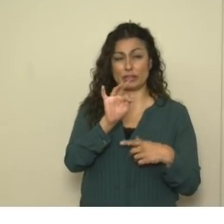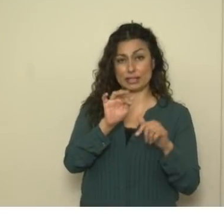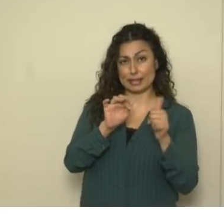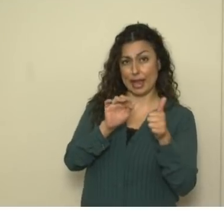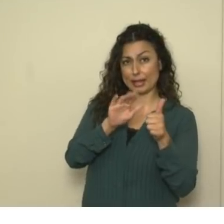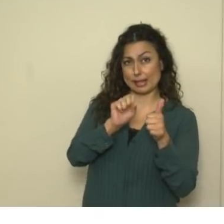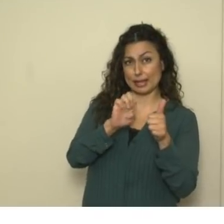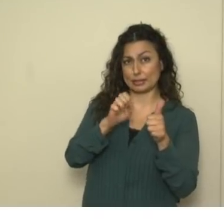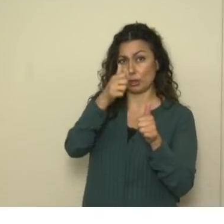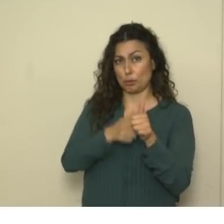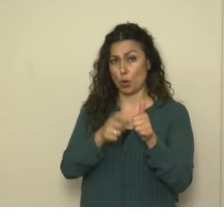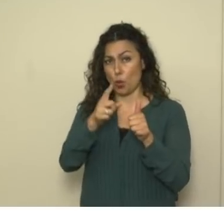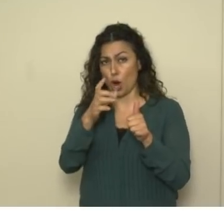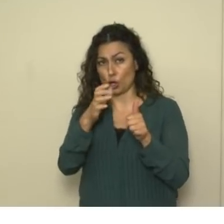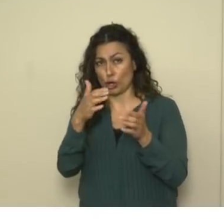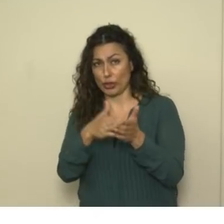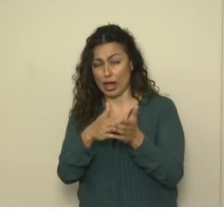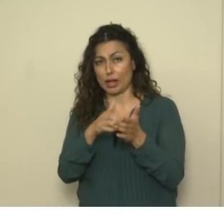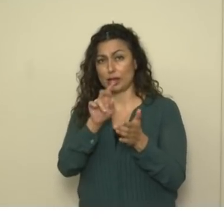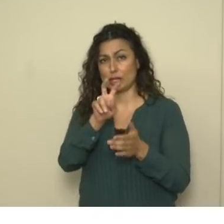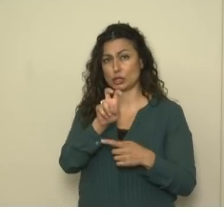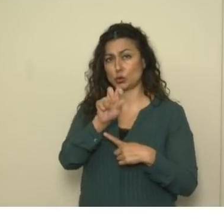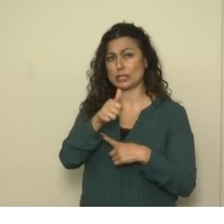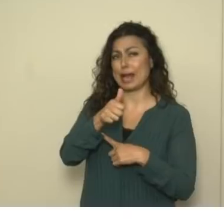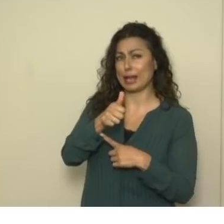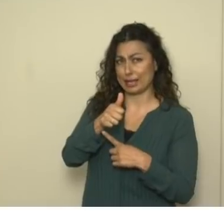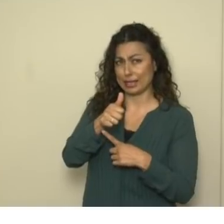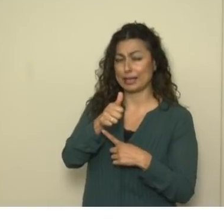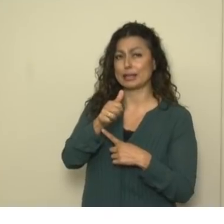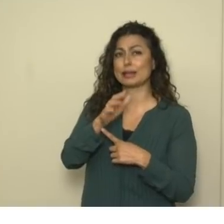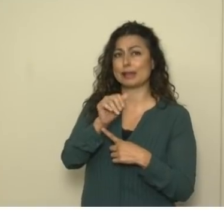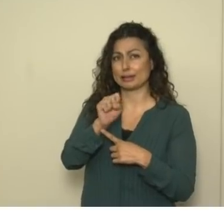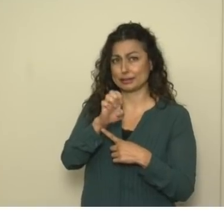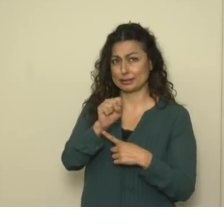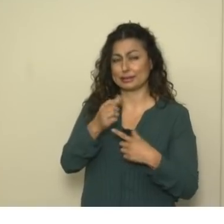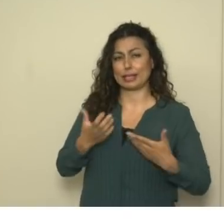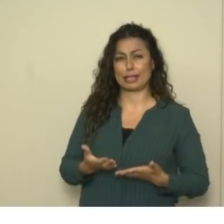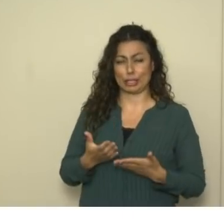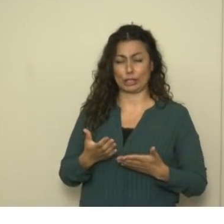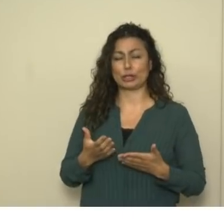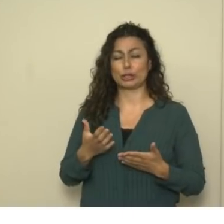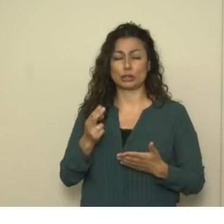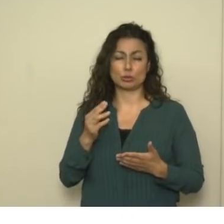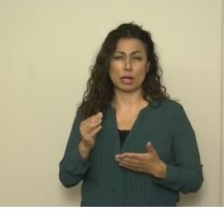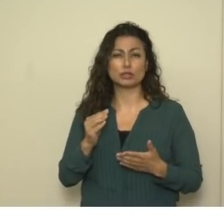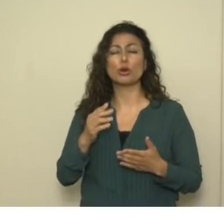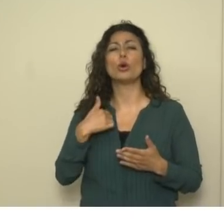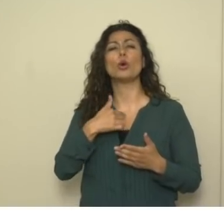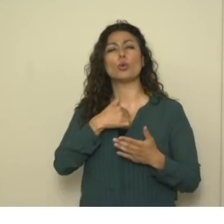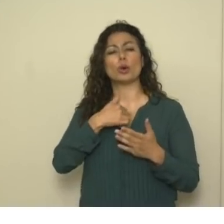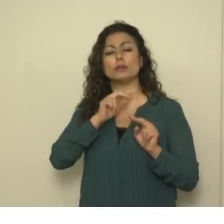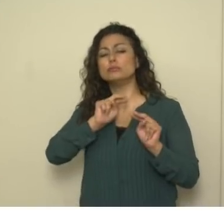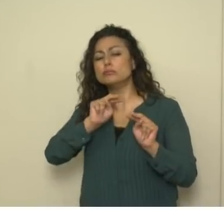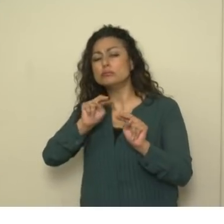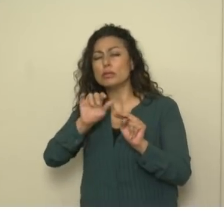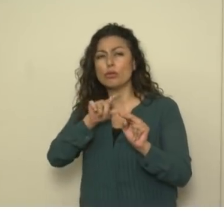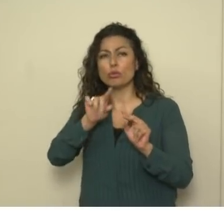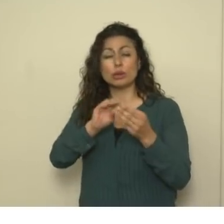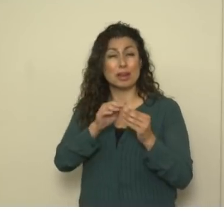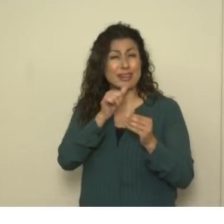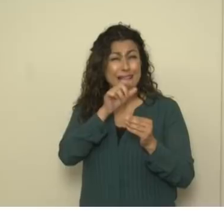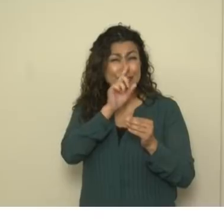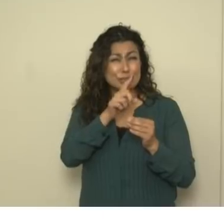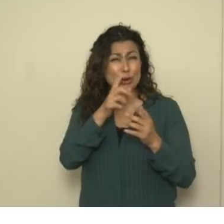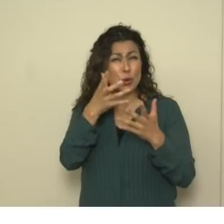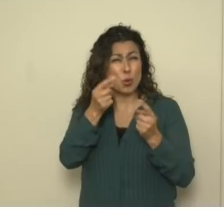cases per 100,000, that would be 210 cases in New Mexico. And so we're tracking that, and we're not sure